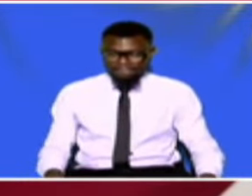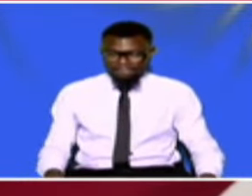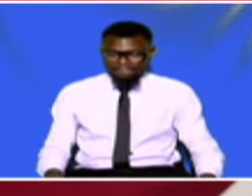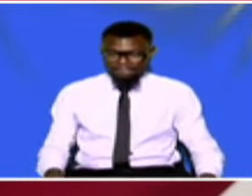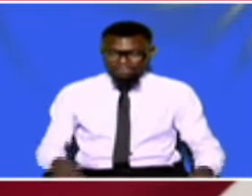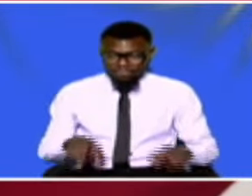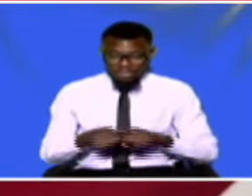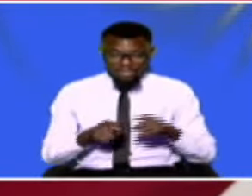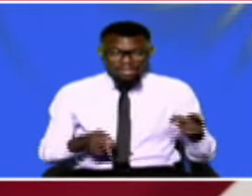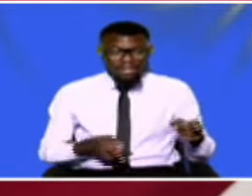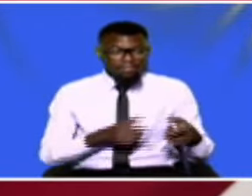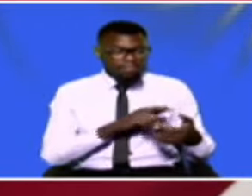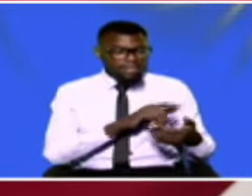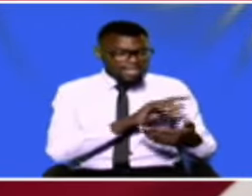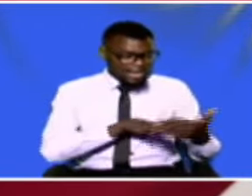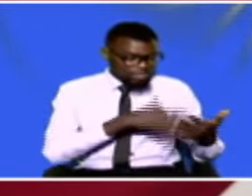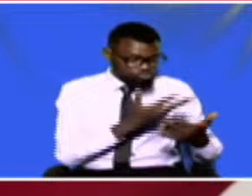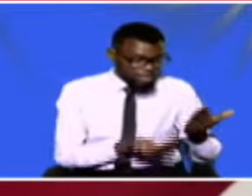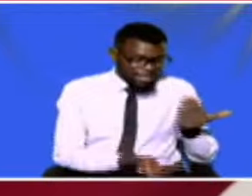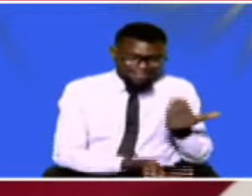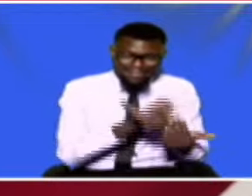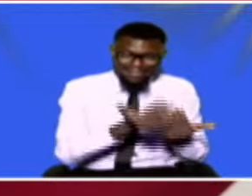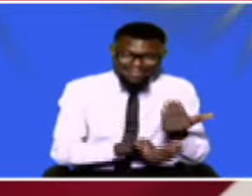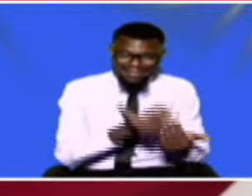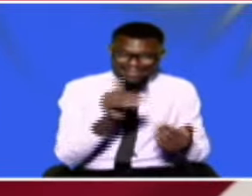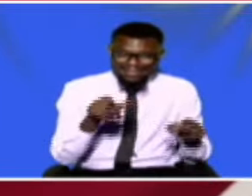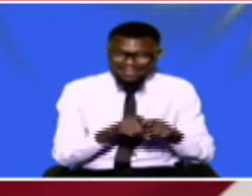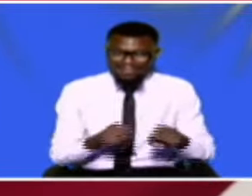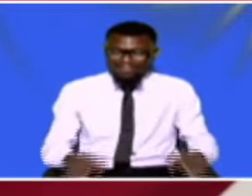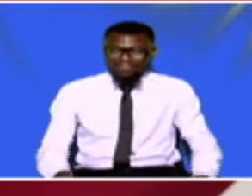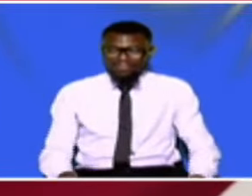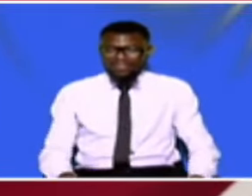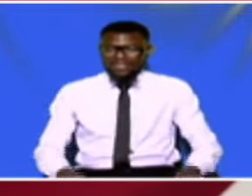the networks of care. We are also able